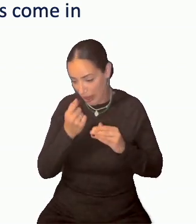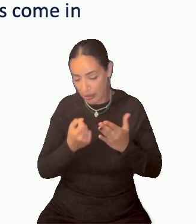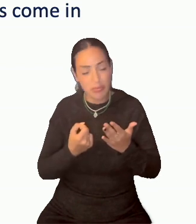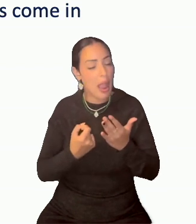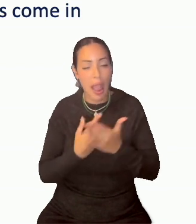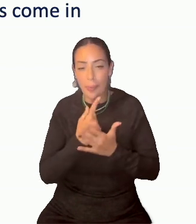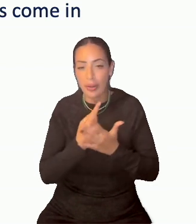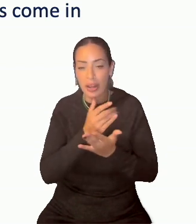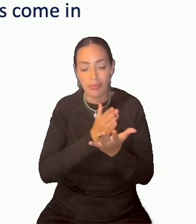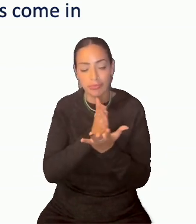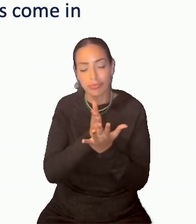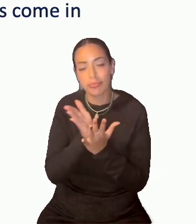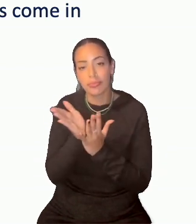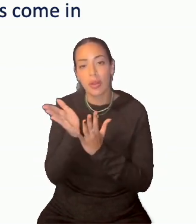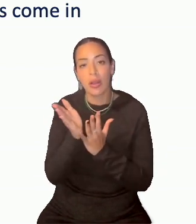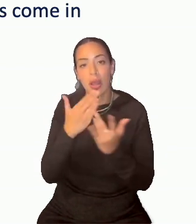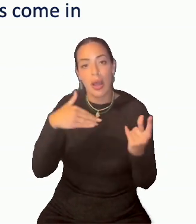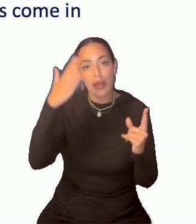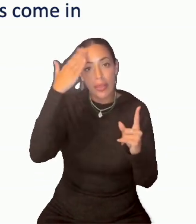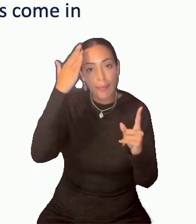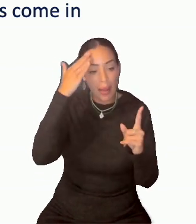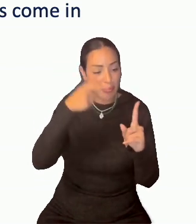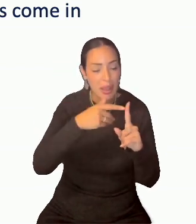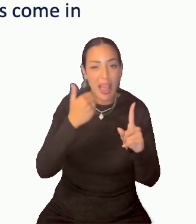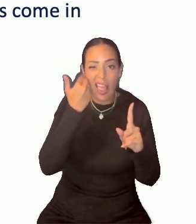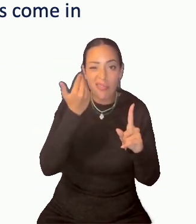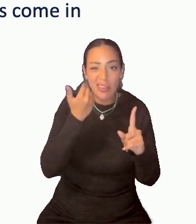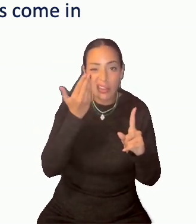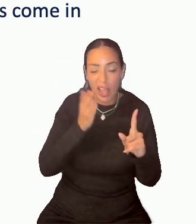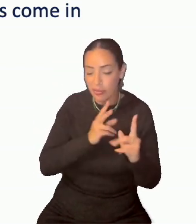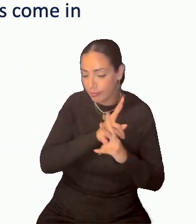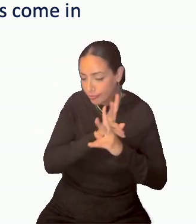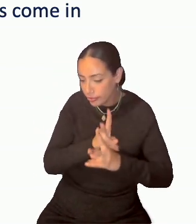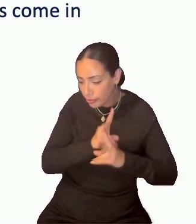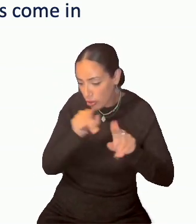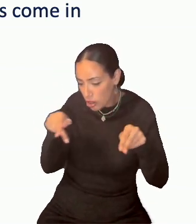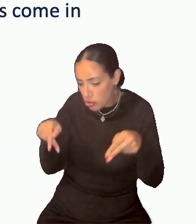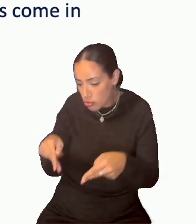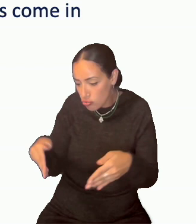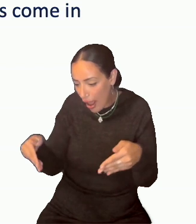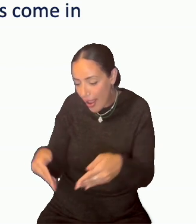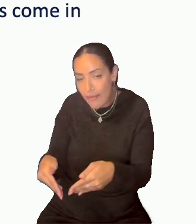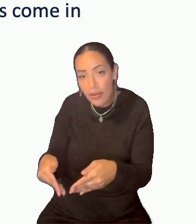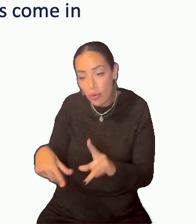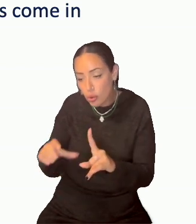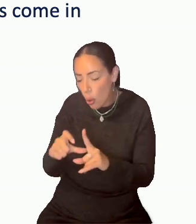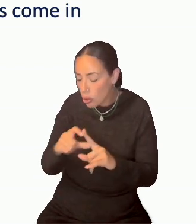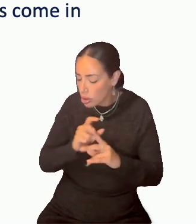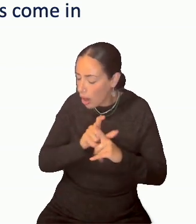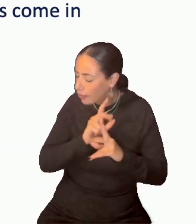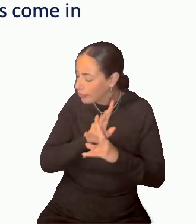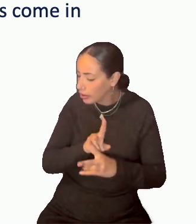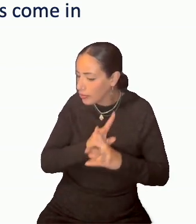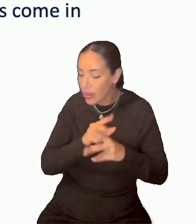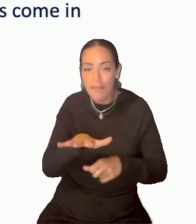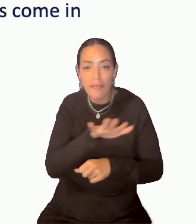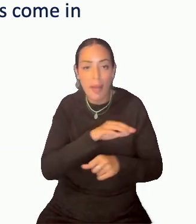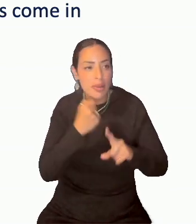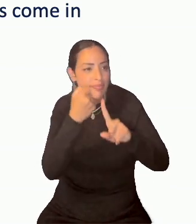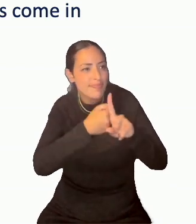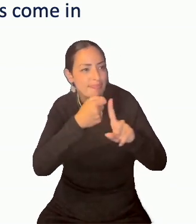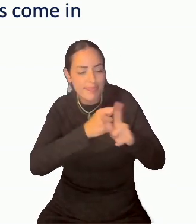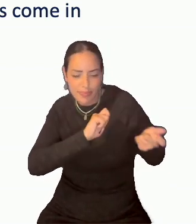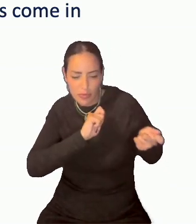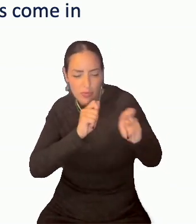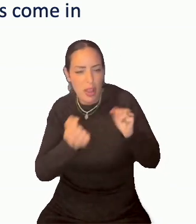different forms. The bereaved mother who spends time every day at her daughter's grave, the families who campaign for change or justice, set